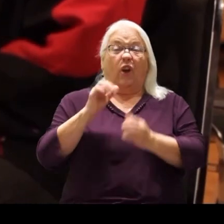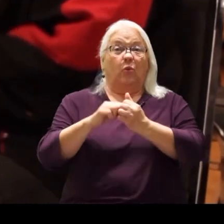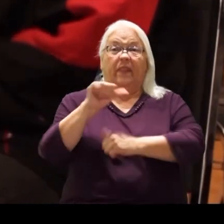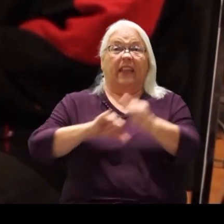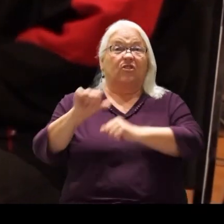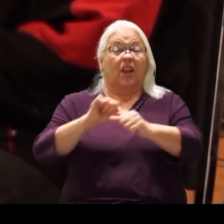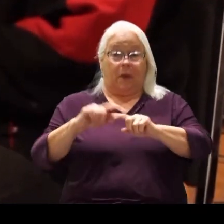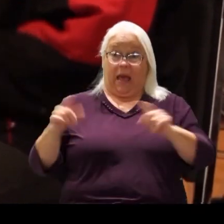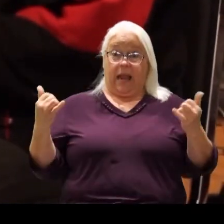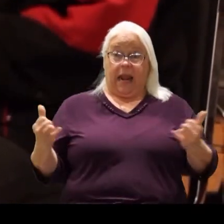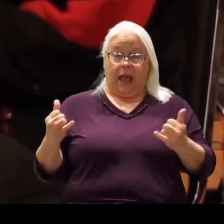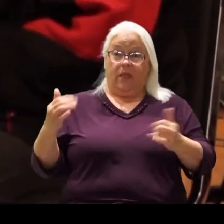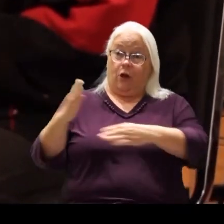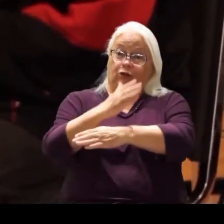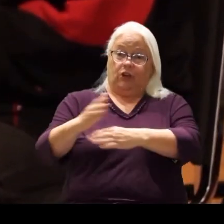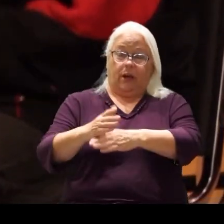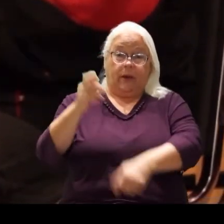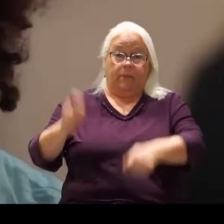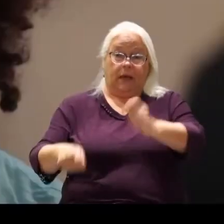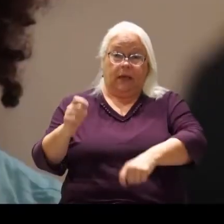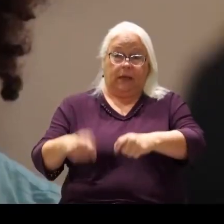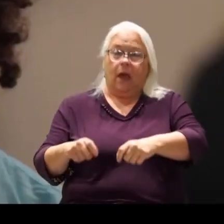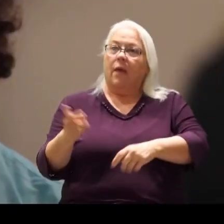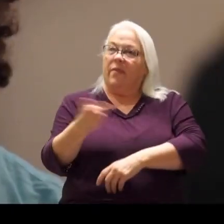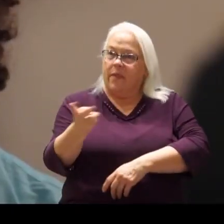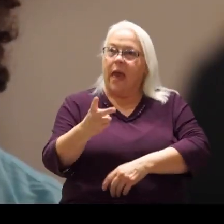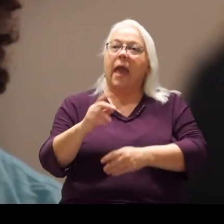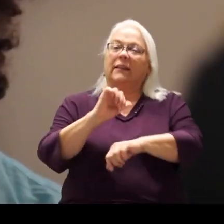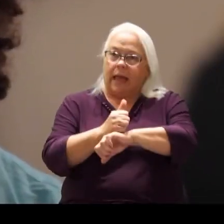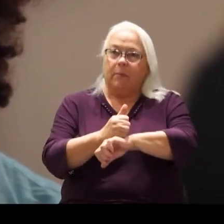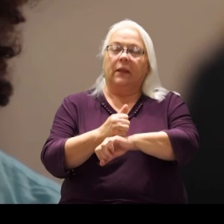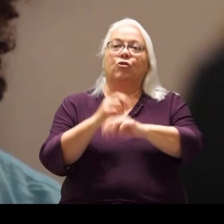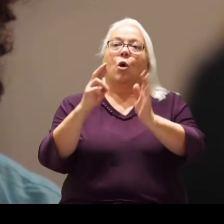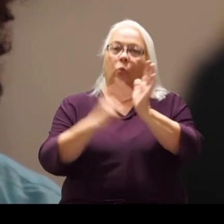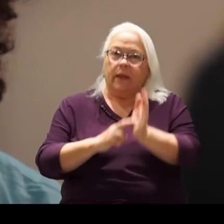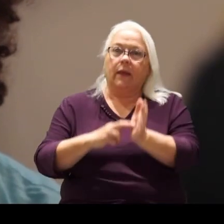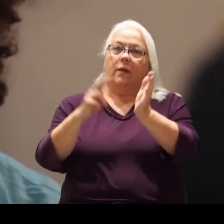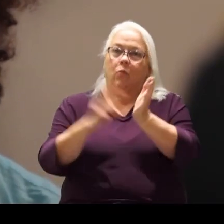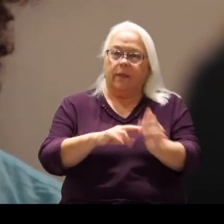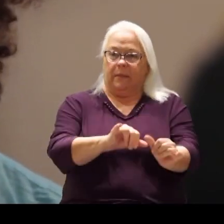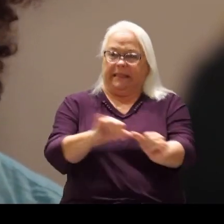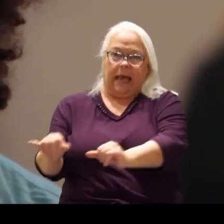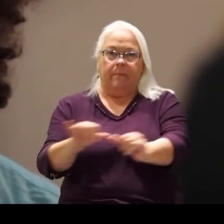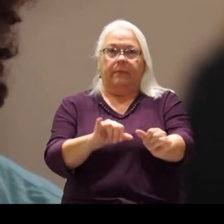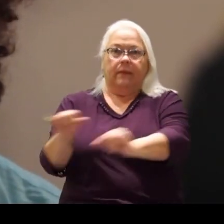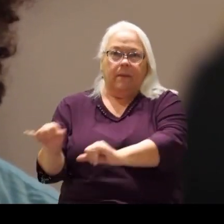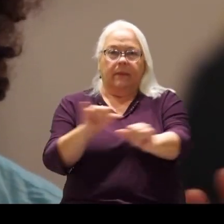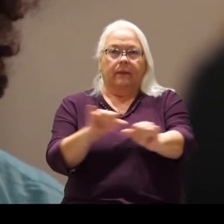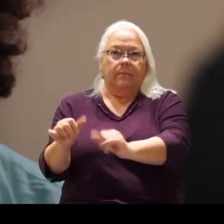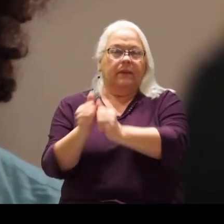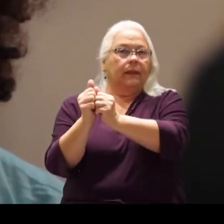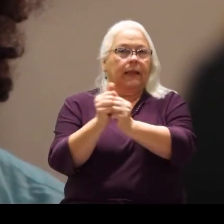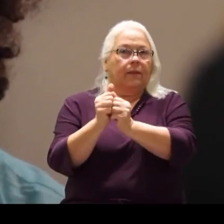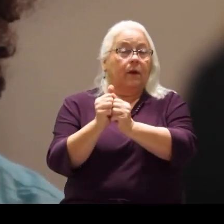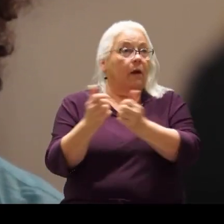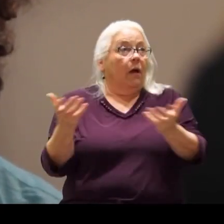seen even talk to each other. And then they're sharing a bucket and they're playing, and they just start a rhythm together, and no one else is even doing anything, and they just